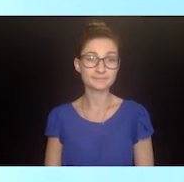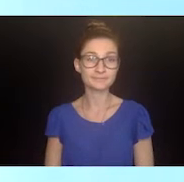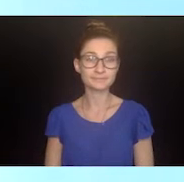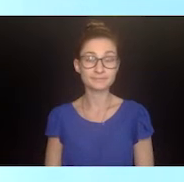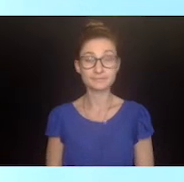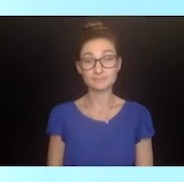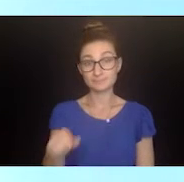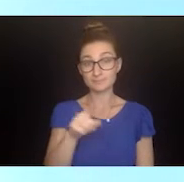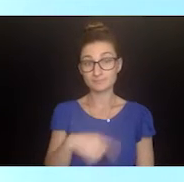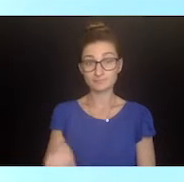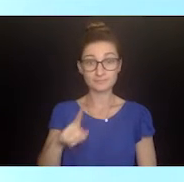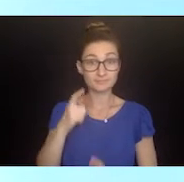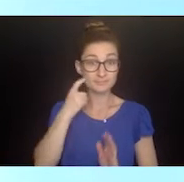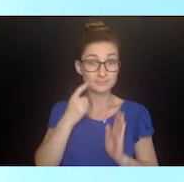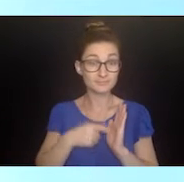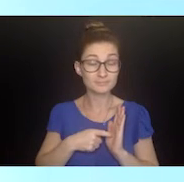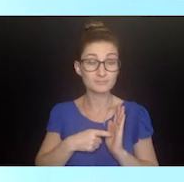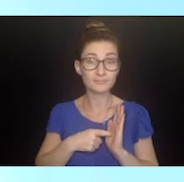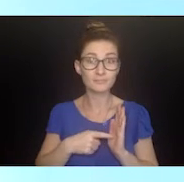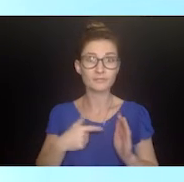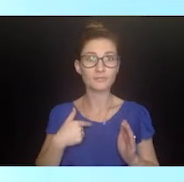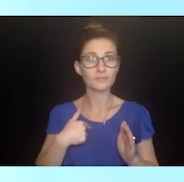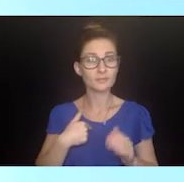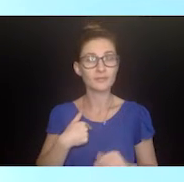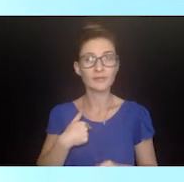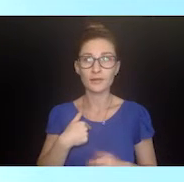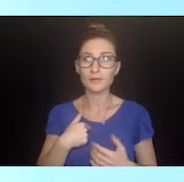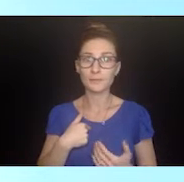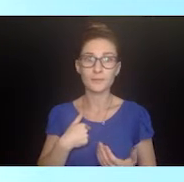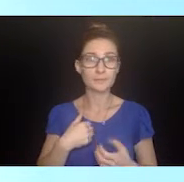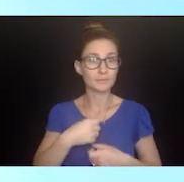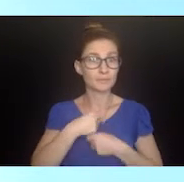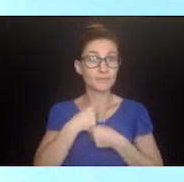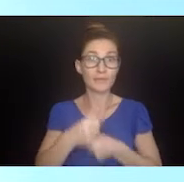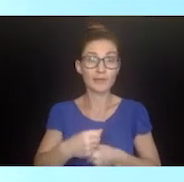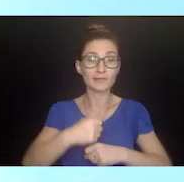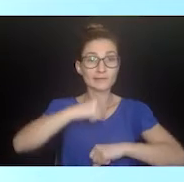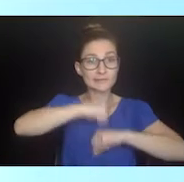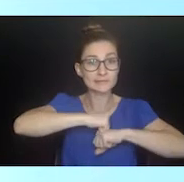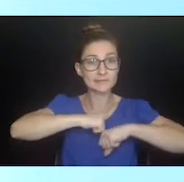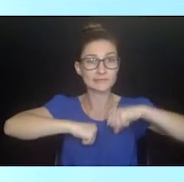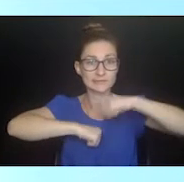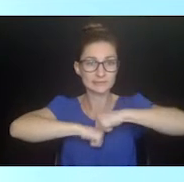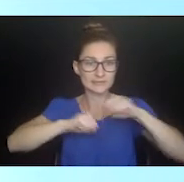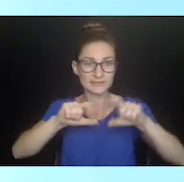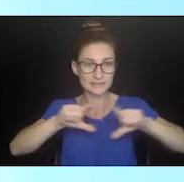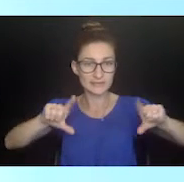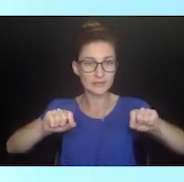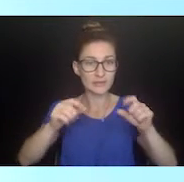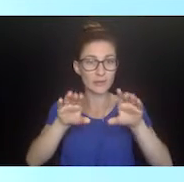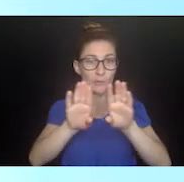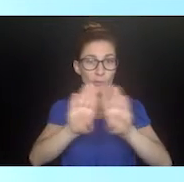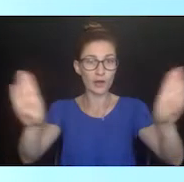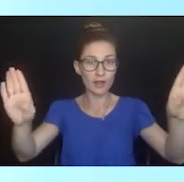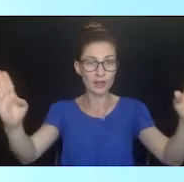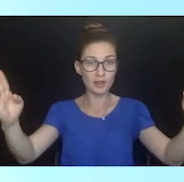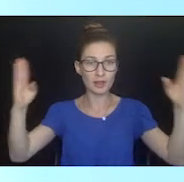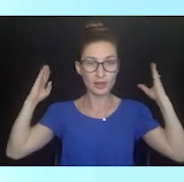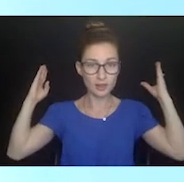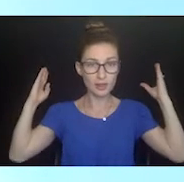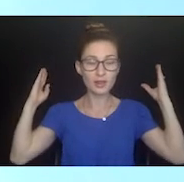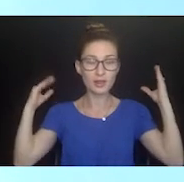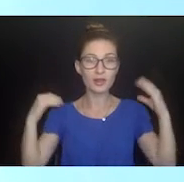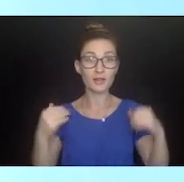So as you can see, I was creating a brick wall around me and